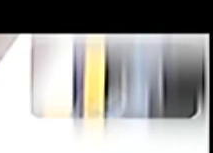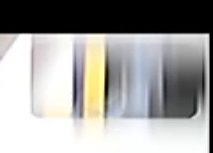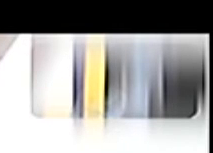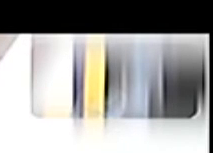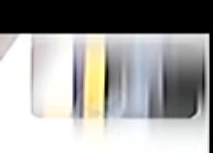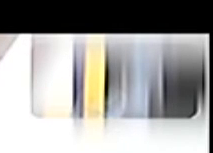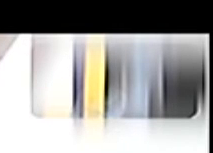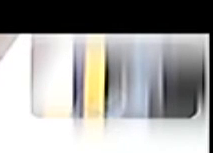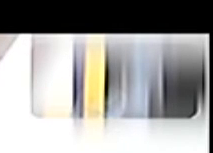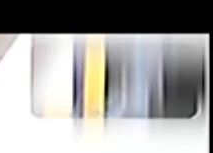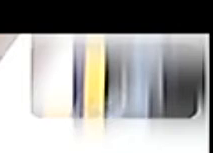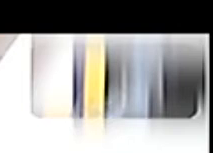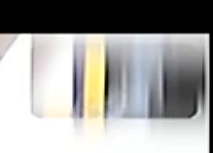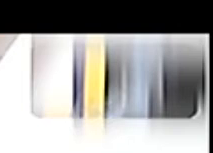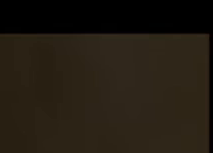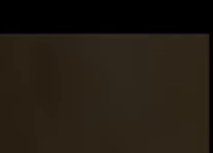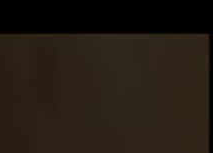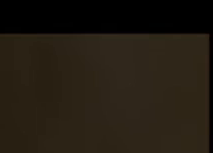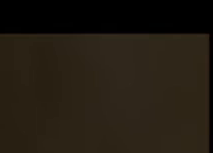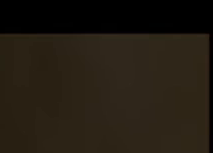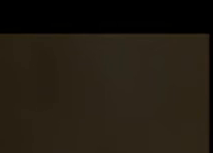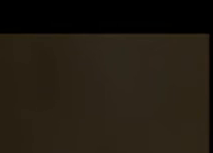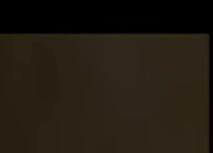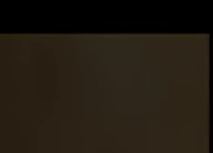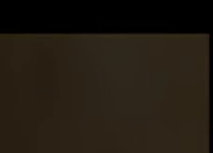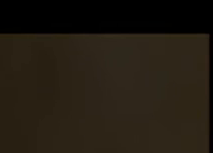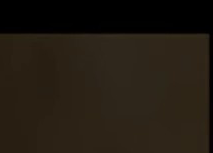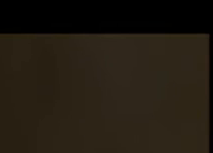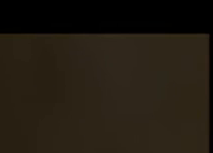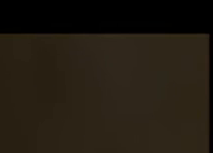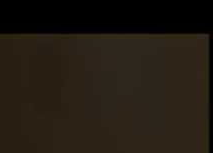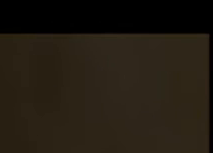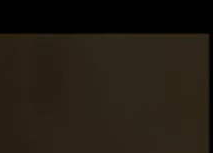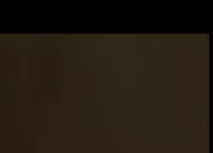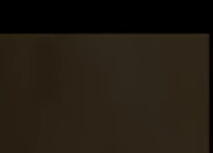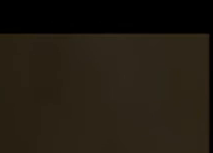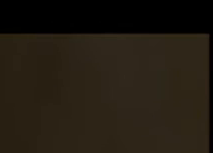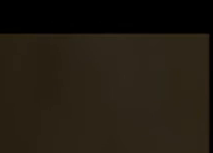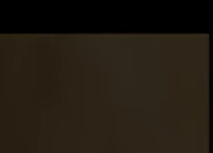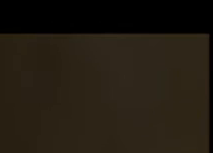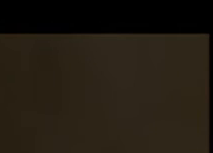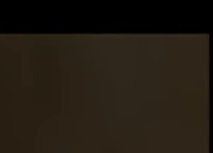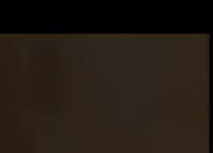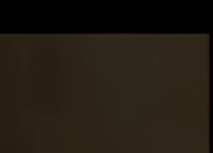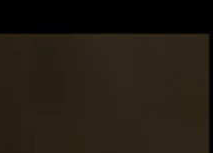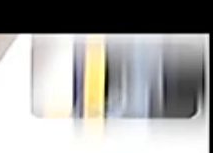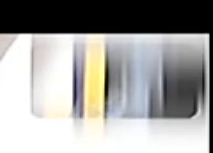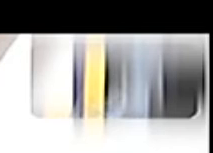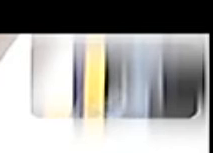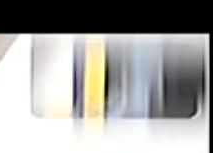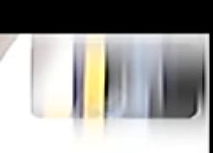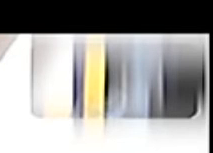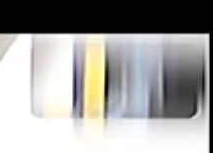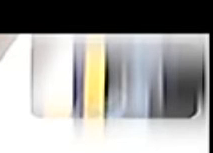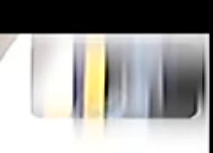day, I was reading the other day. The real problem is in WhatsApp. So I think, and that's